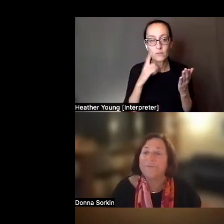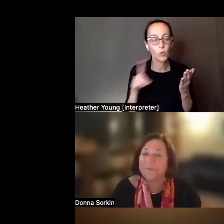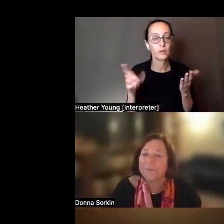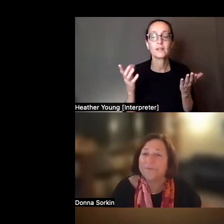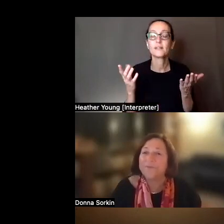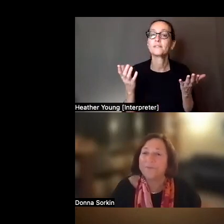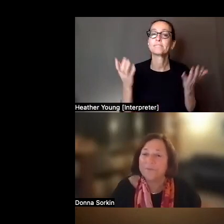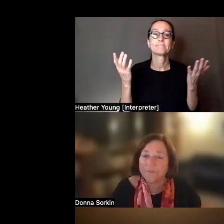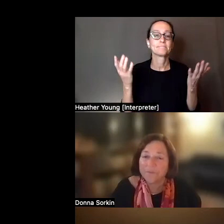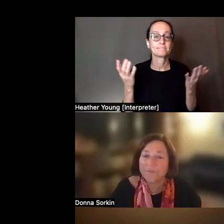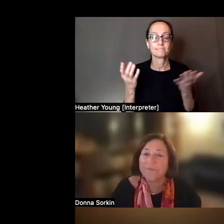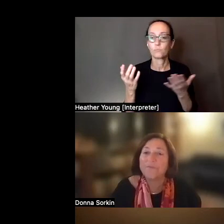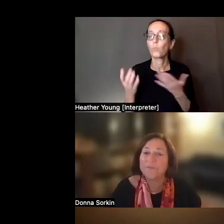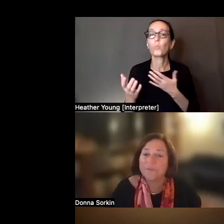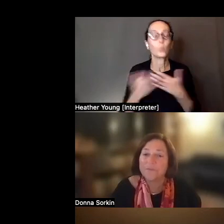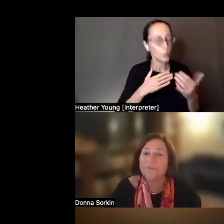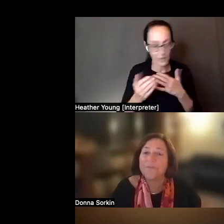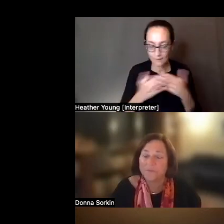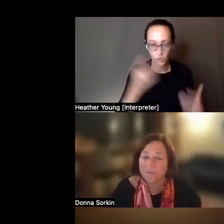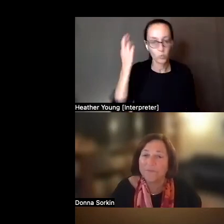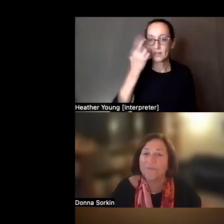a plethora of reasons, and